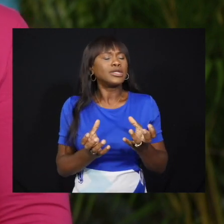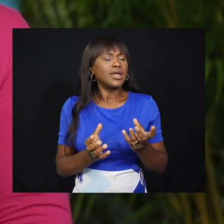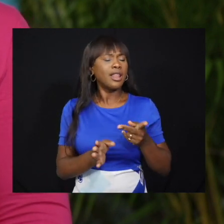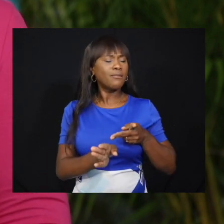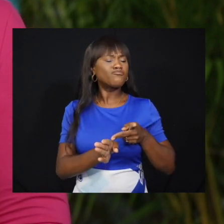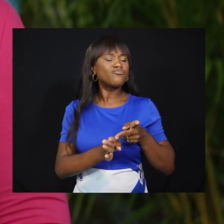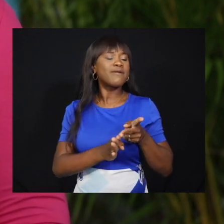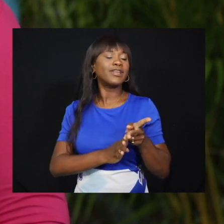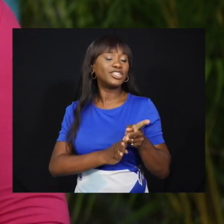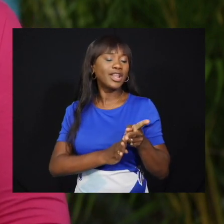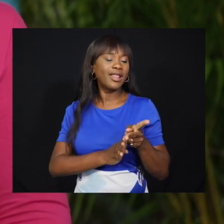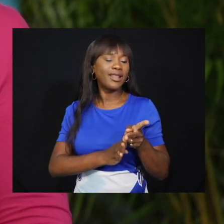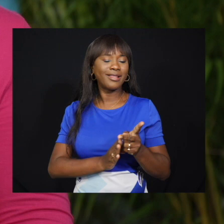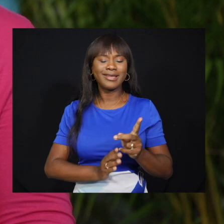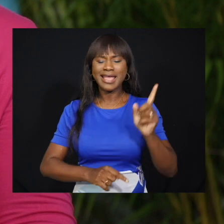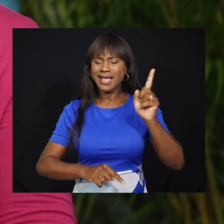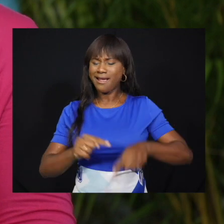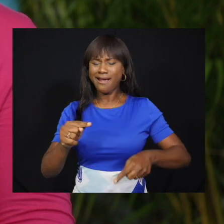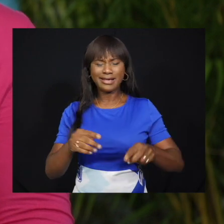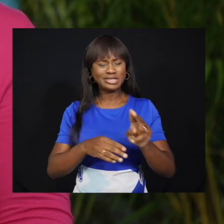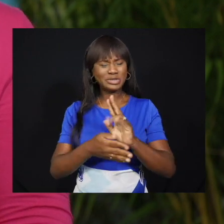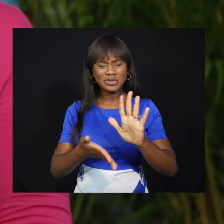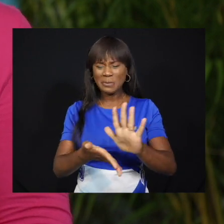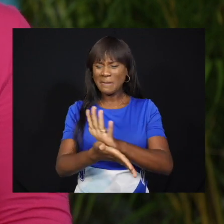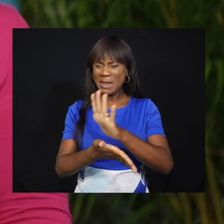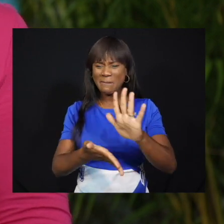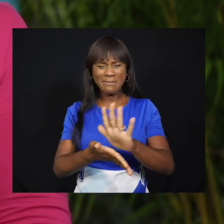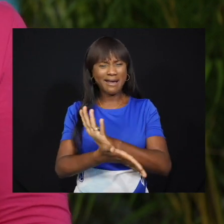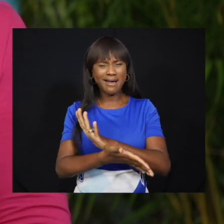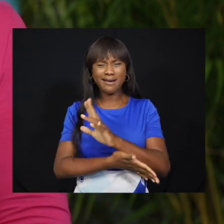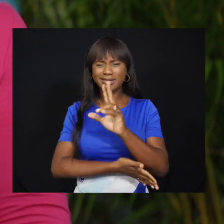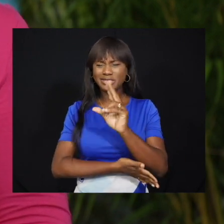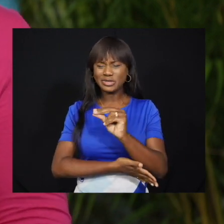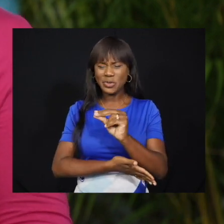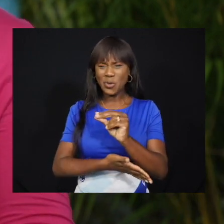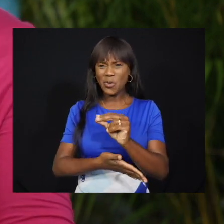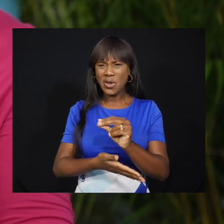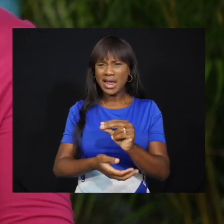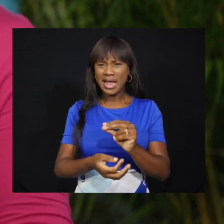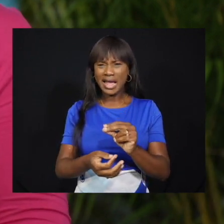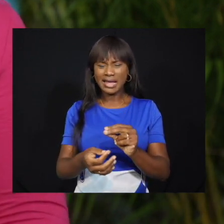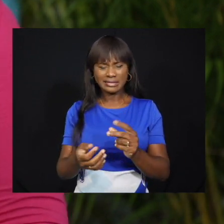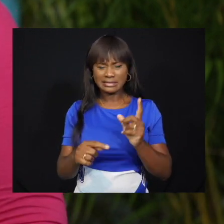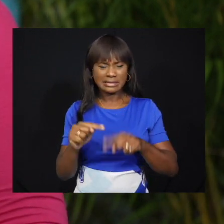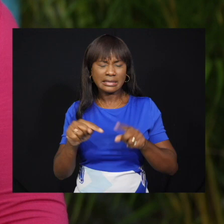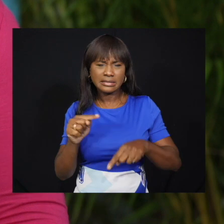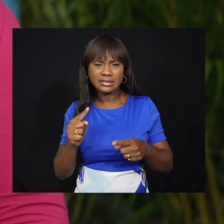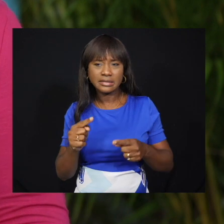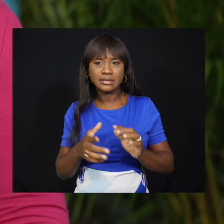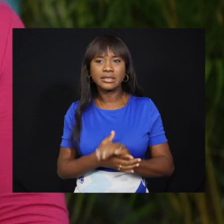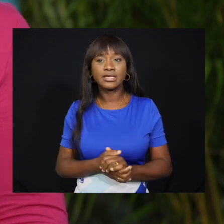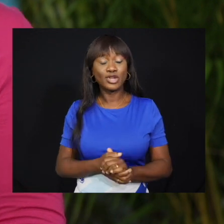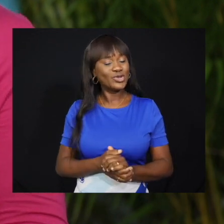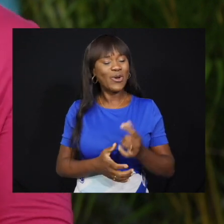little profesh, you know how we say it, you can't go with a little sticky note and then have it hanging maybe behind the phone, you